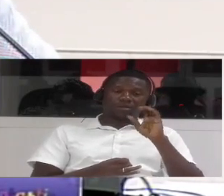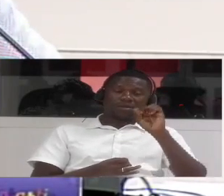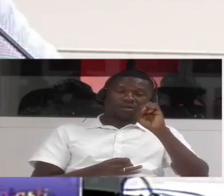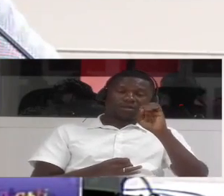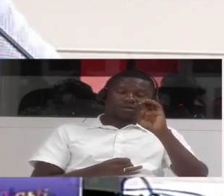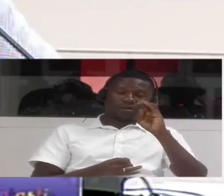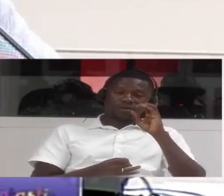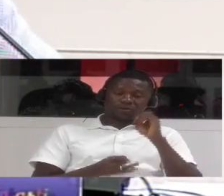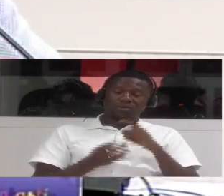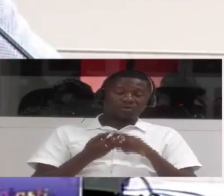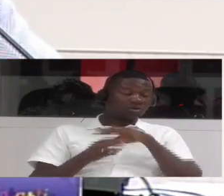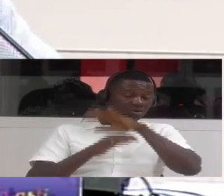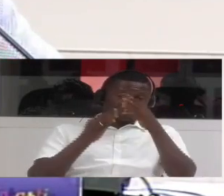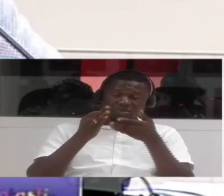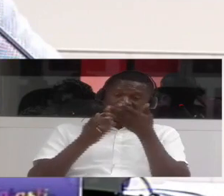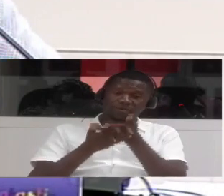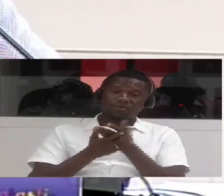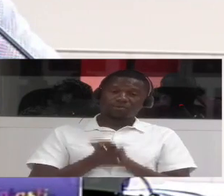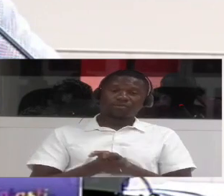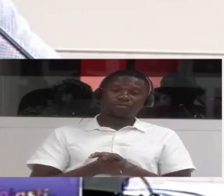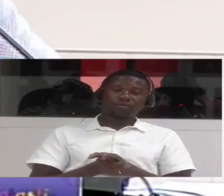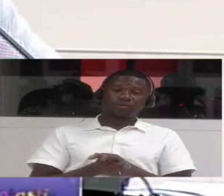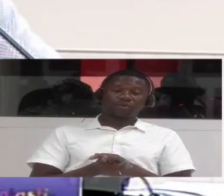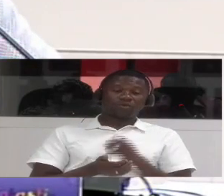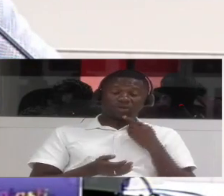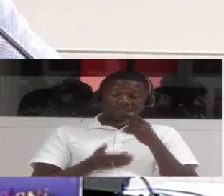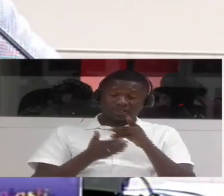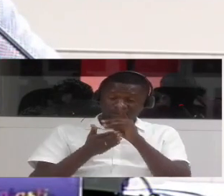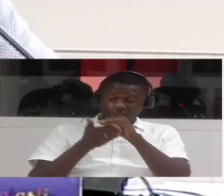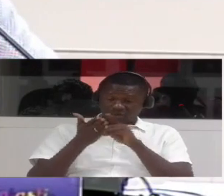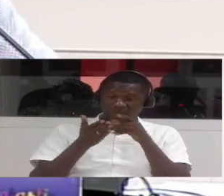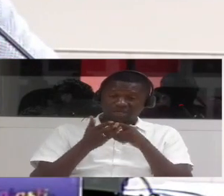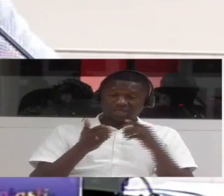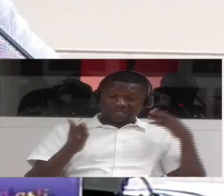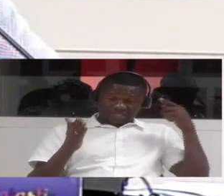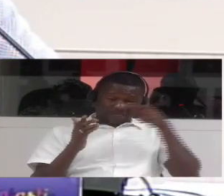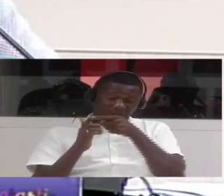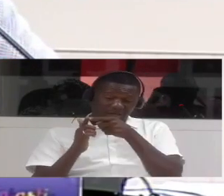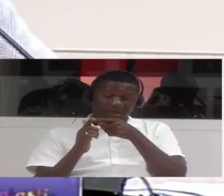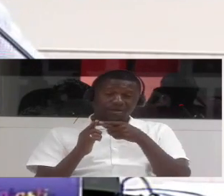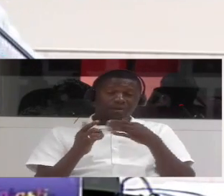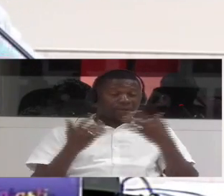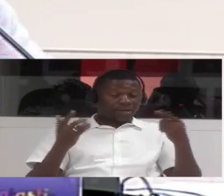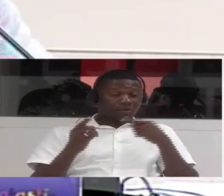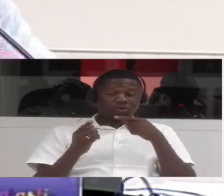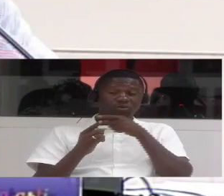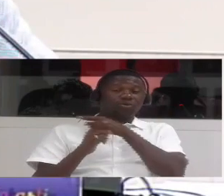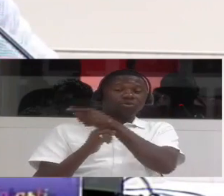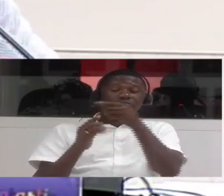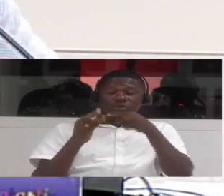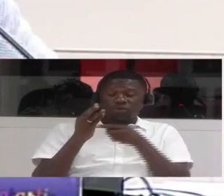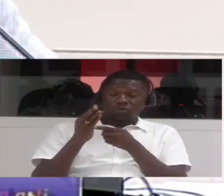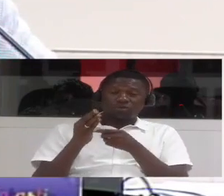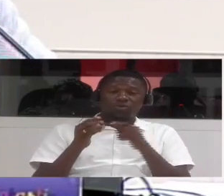actually targeted mainly those newspaper, those online newspaper outfits, correct? Well, yes,